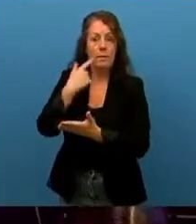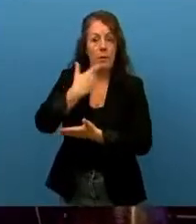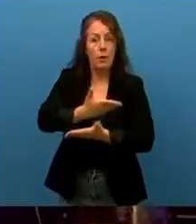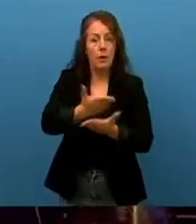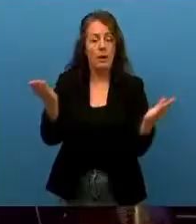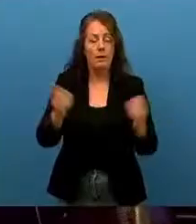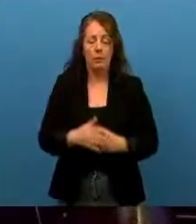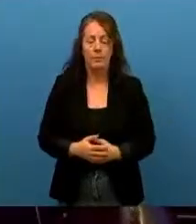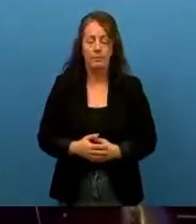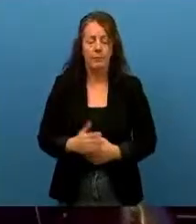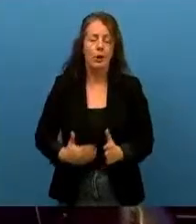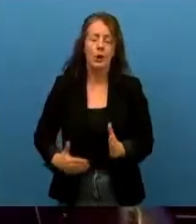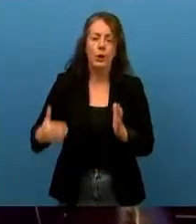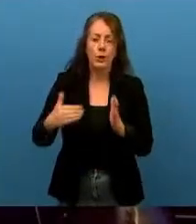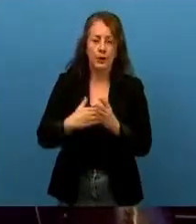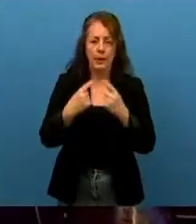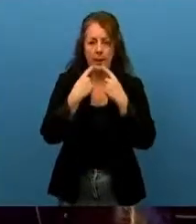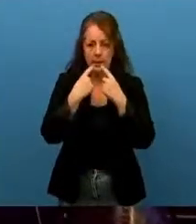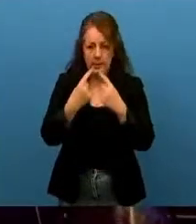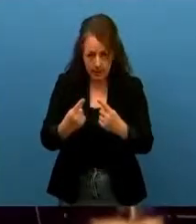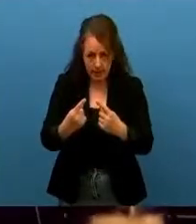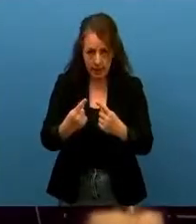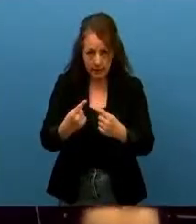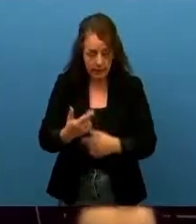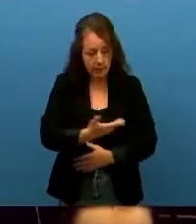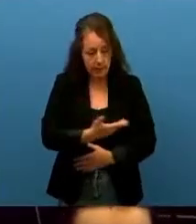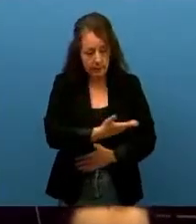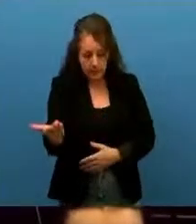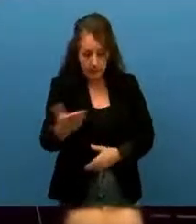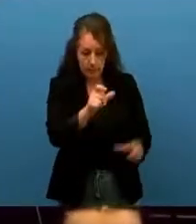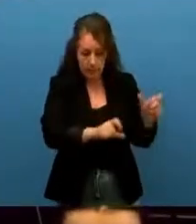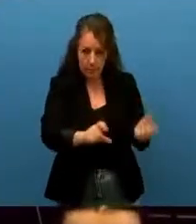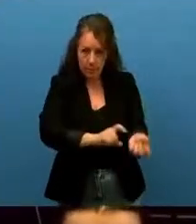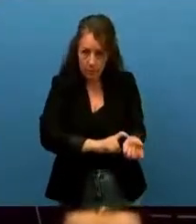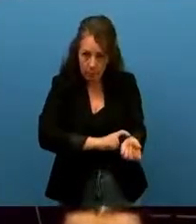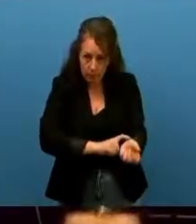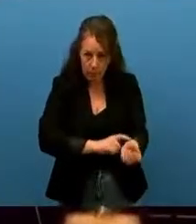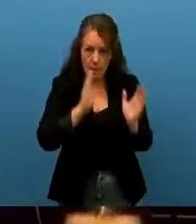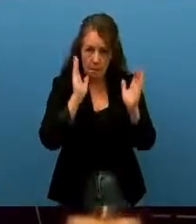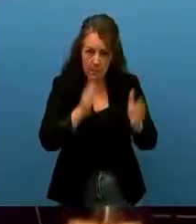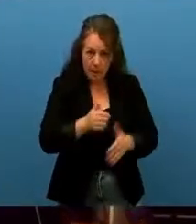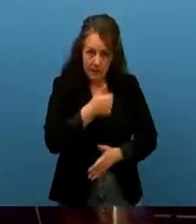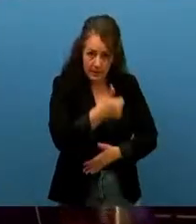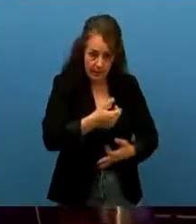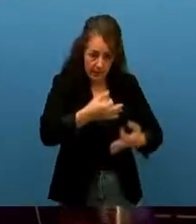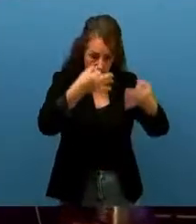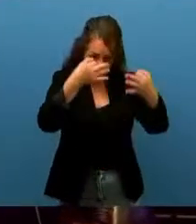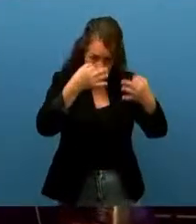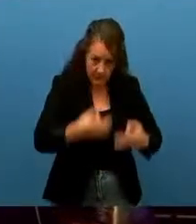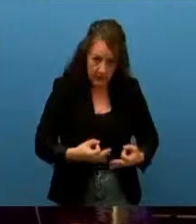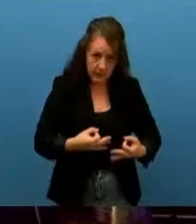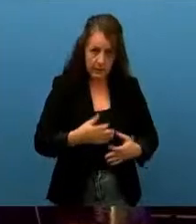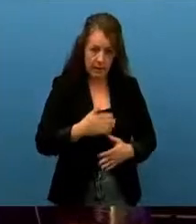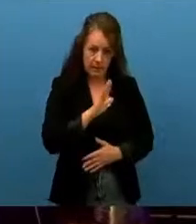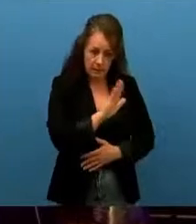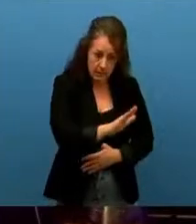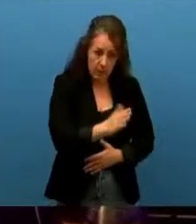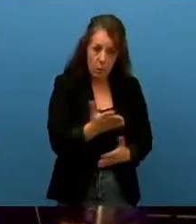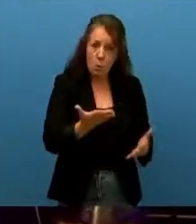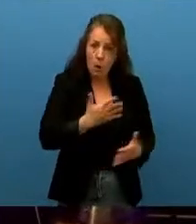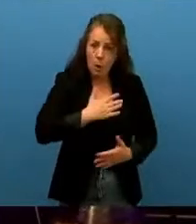we reiterate the importance that Indigenous peoples should be able to enjoy their right to free determination and